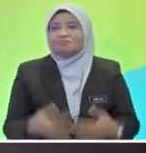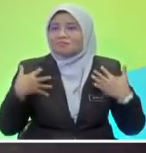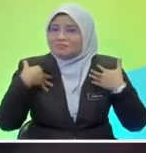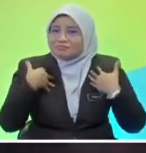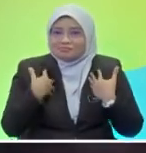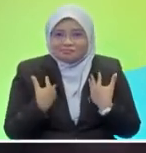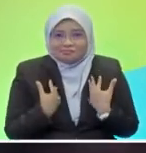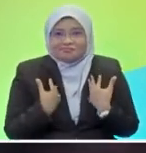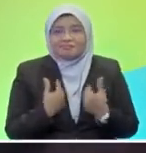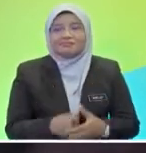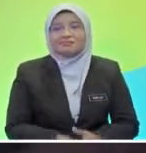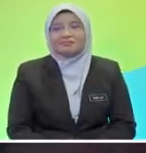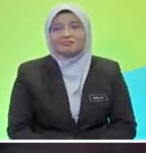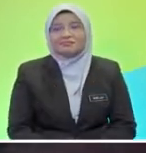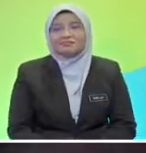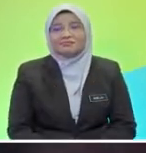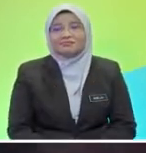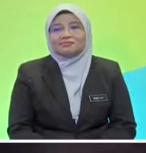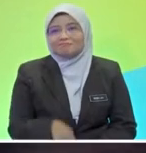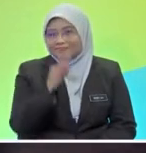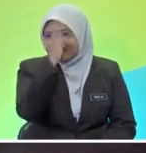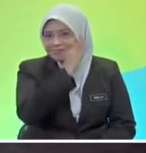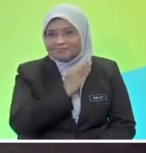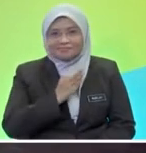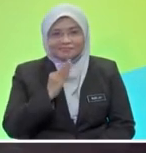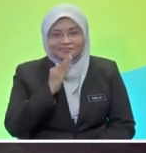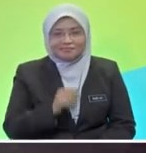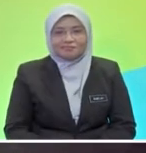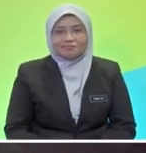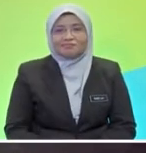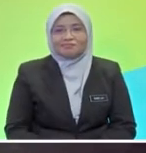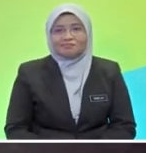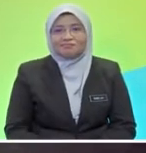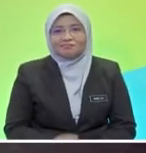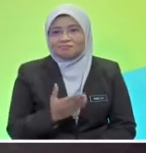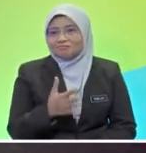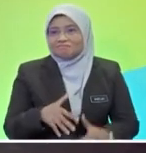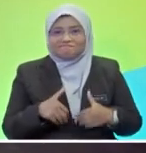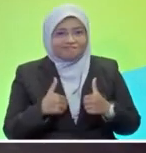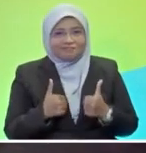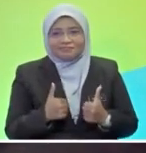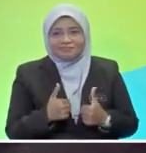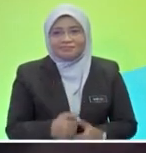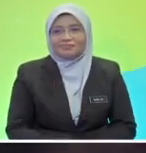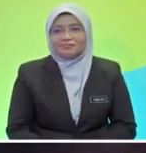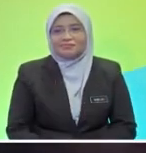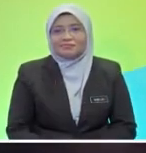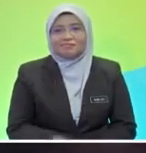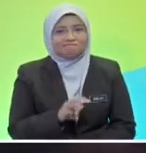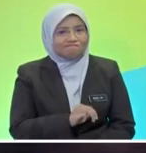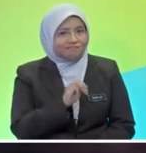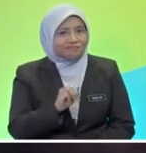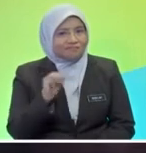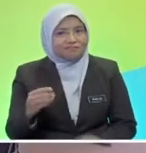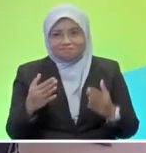too. Okay. Yes. So, Shafika, you are doing good, and I believe children at home, you are doing good also. Alright.